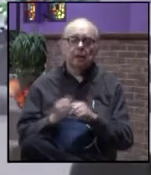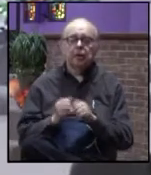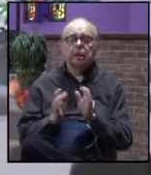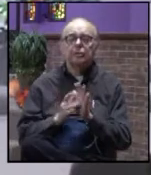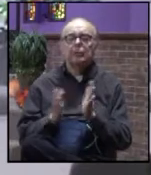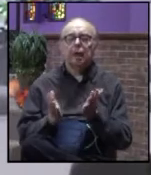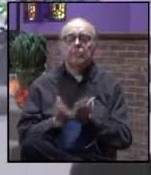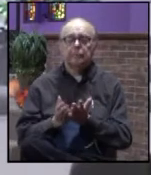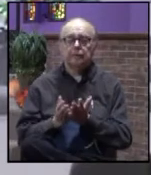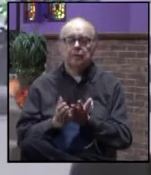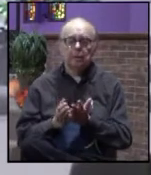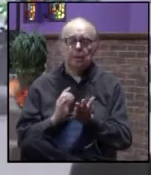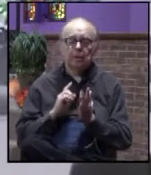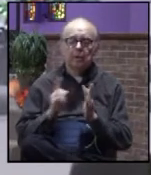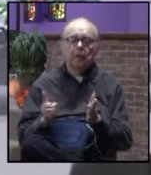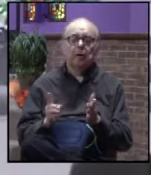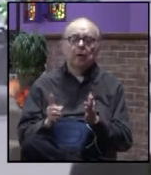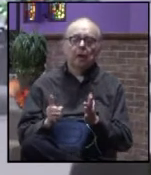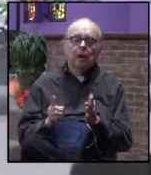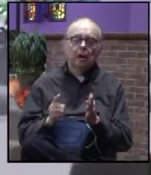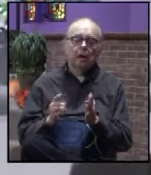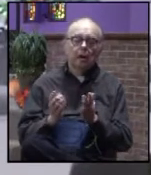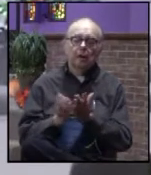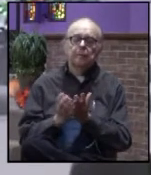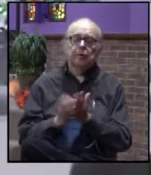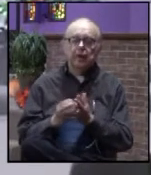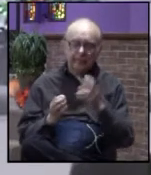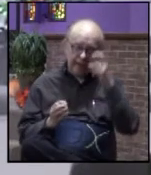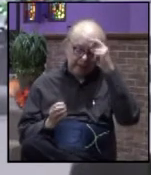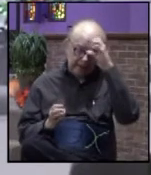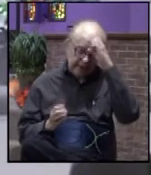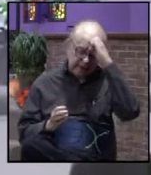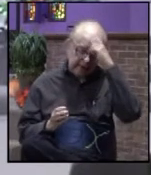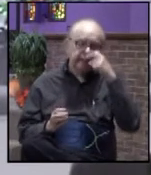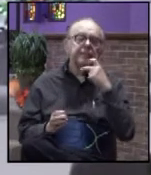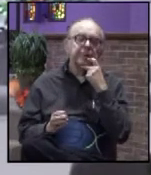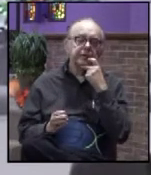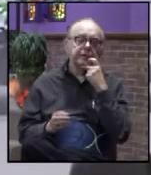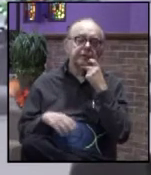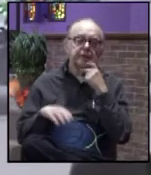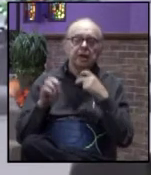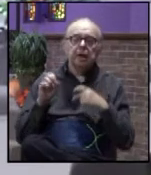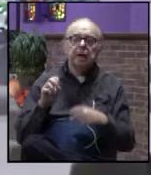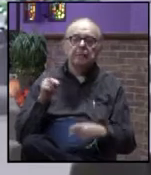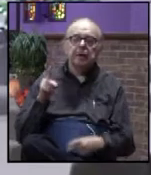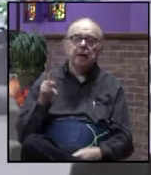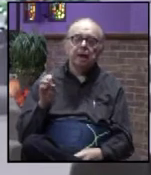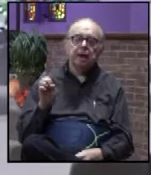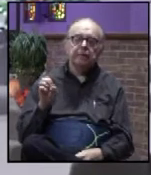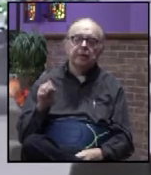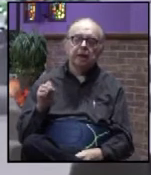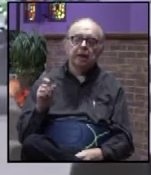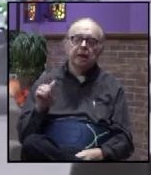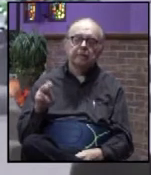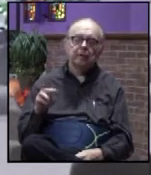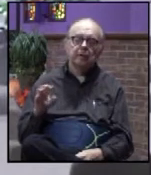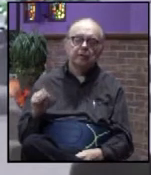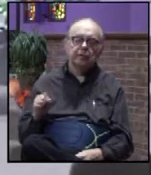Bibles, go with me to the book of Ephesians, if you would, please. And as you're getting